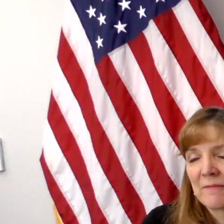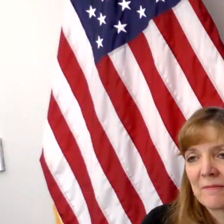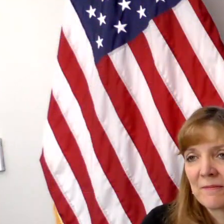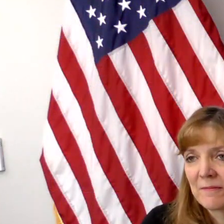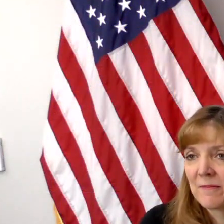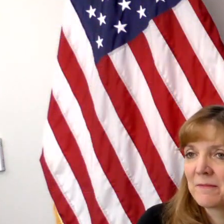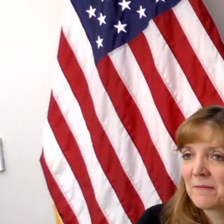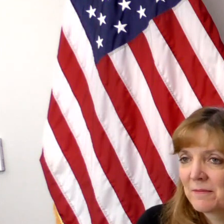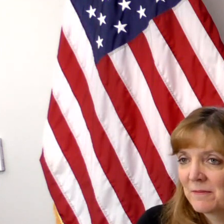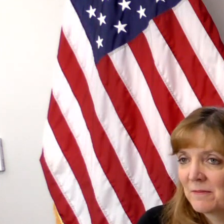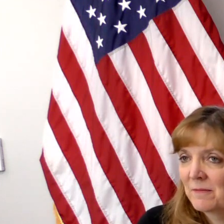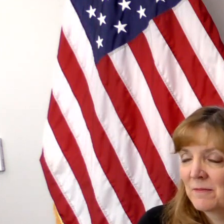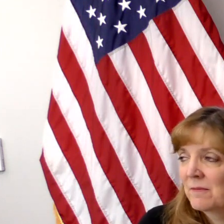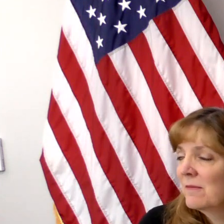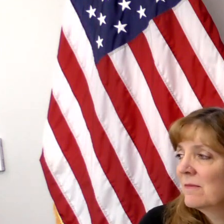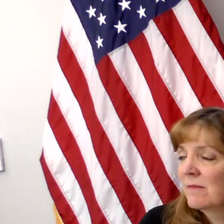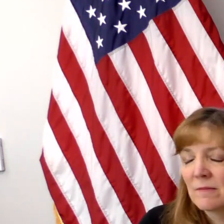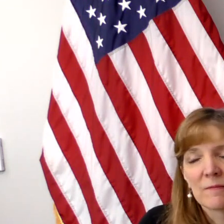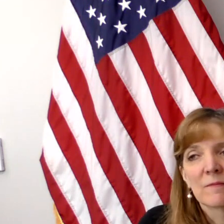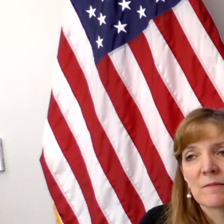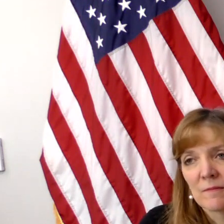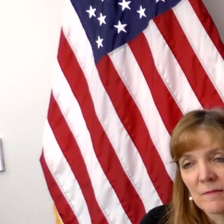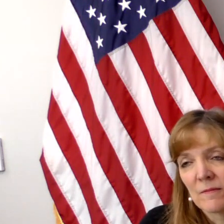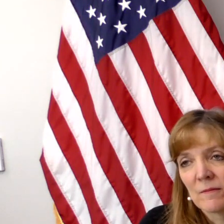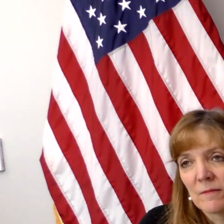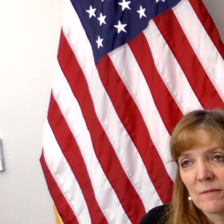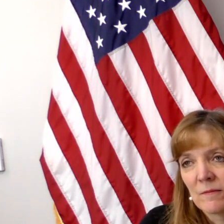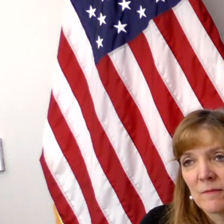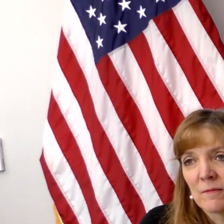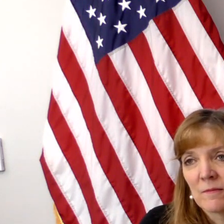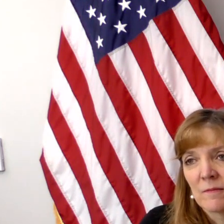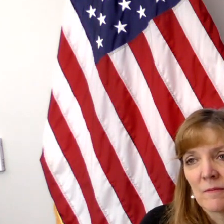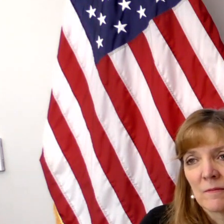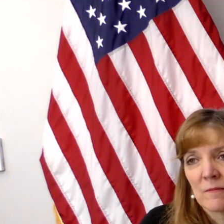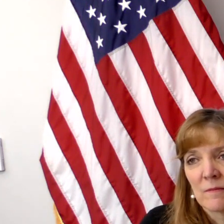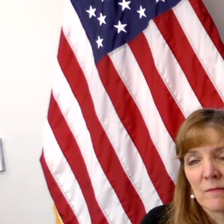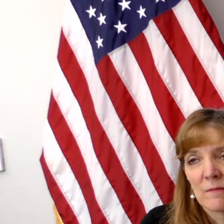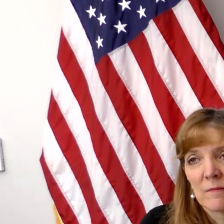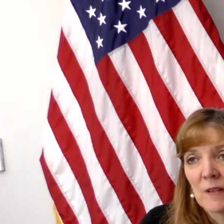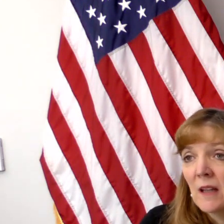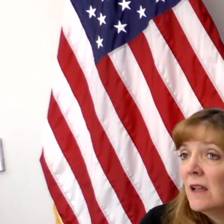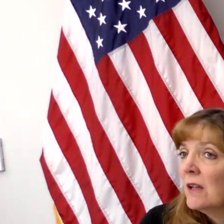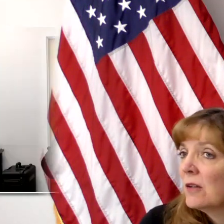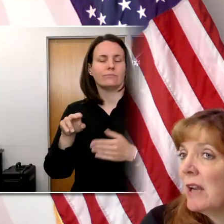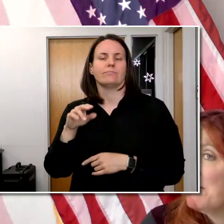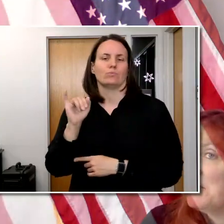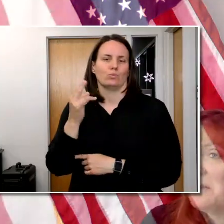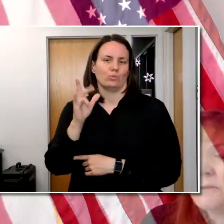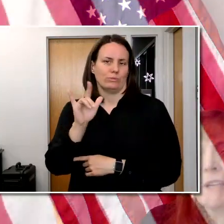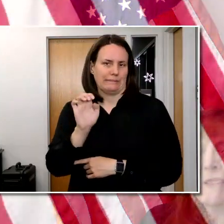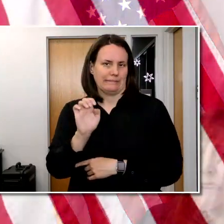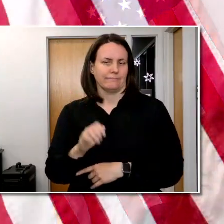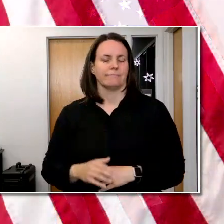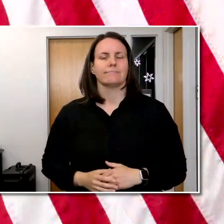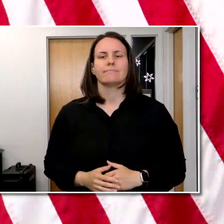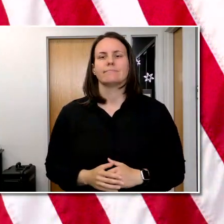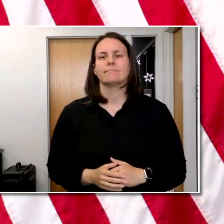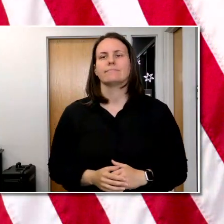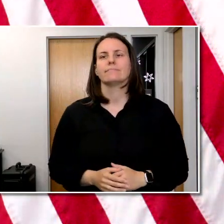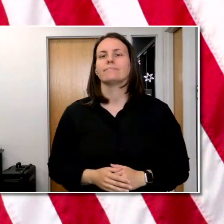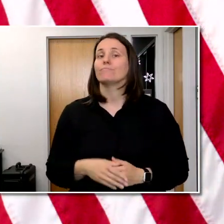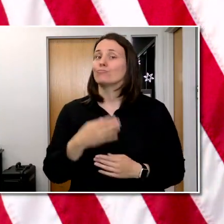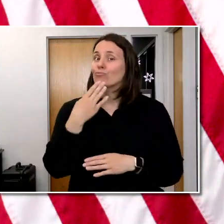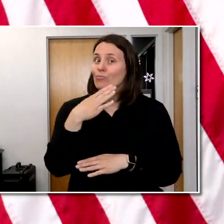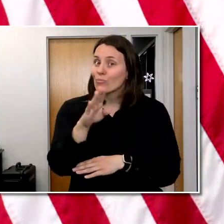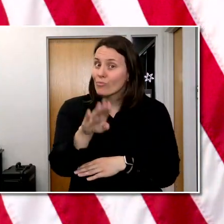We will now hear remarks from DHS Deputy Secretary Julie Willems Vandyke. Good afternoon, and thank you for joining